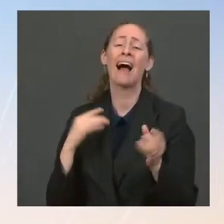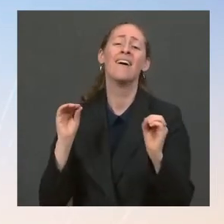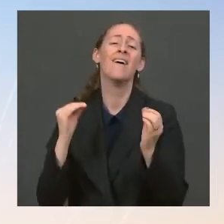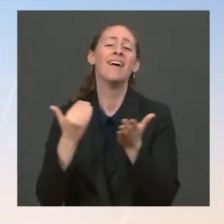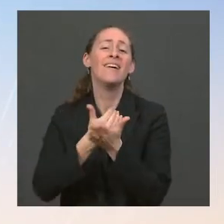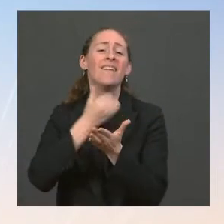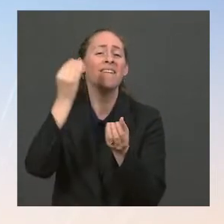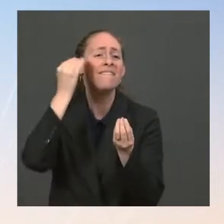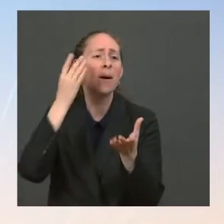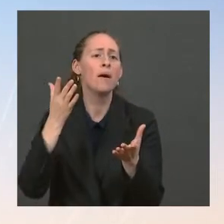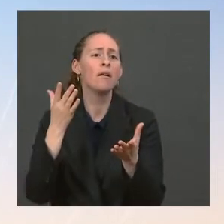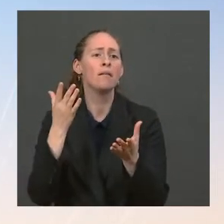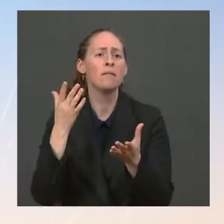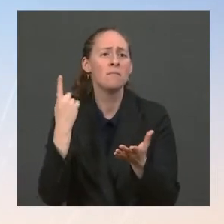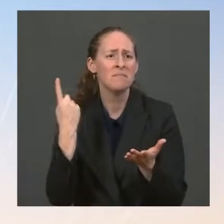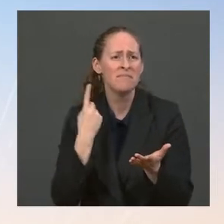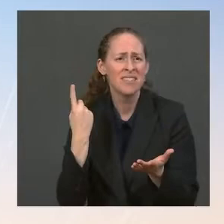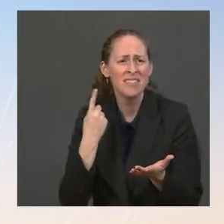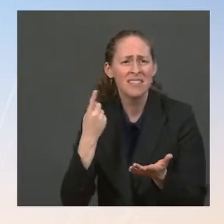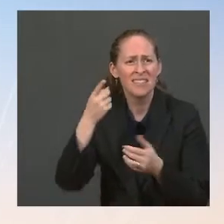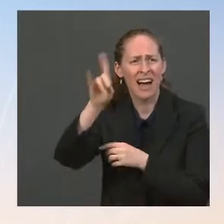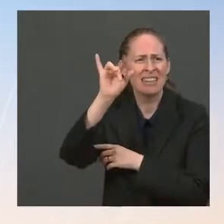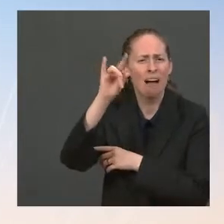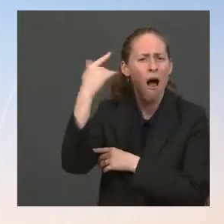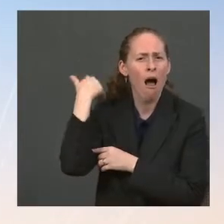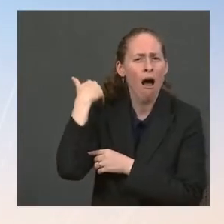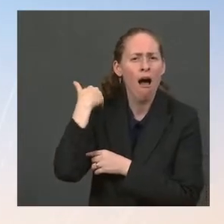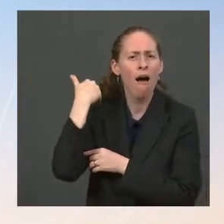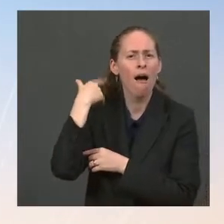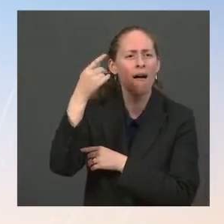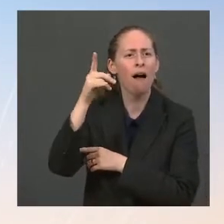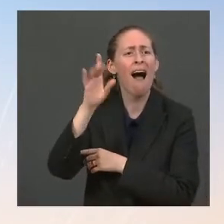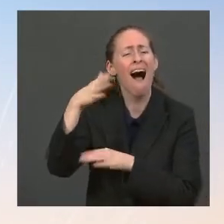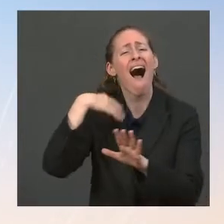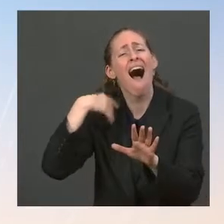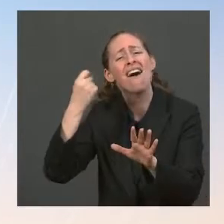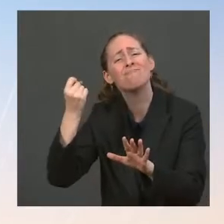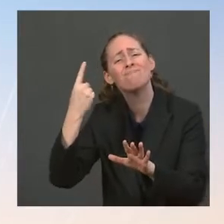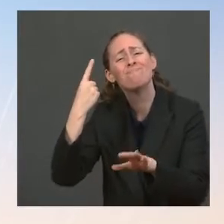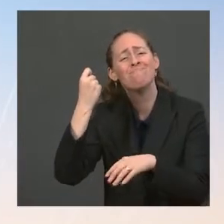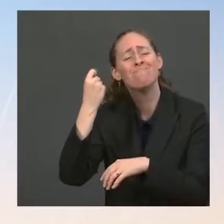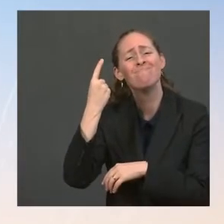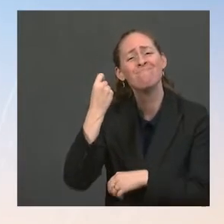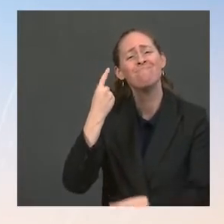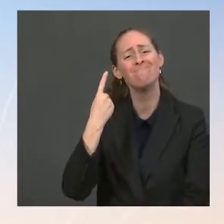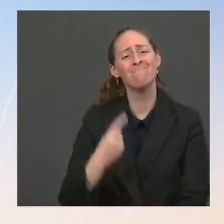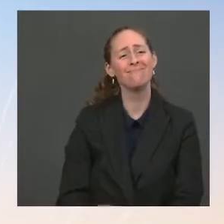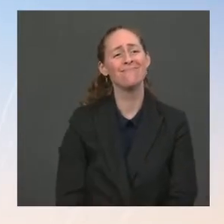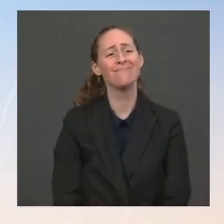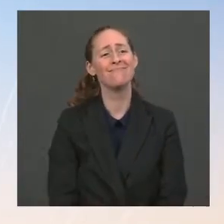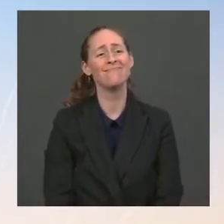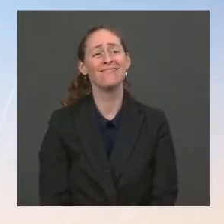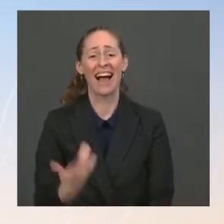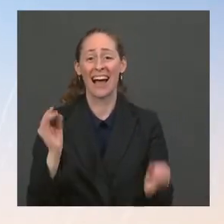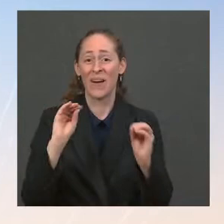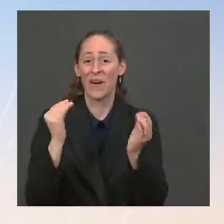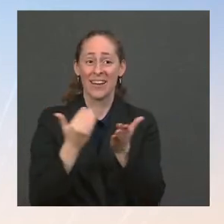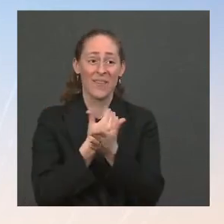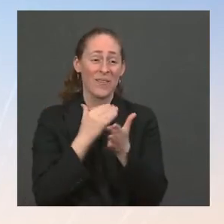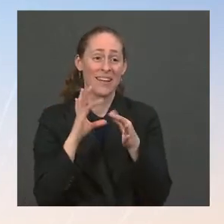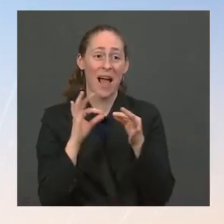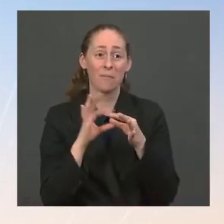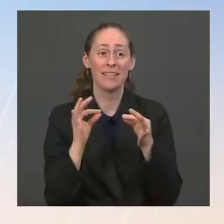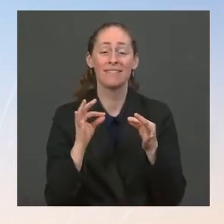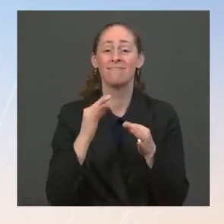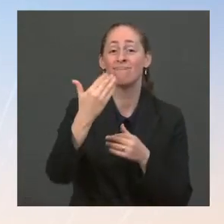that I emailed you about months ago, so there's been time to I understand. discuss this. I understand. I Is still this don't. something- I don't have a new comment from here. You Go guys ahead. don't want to touch